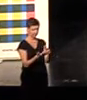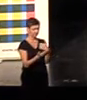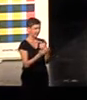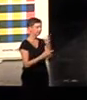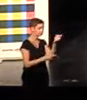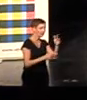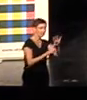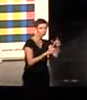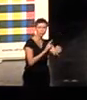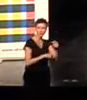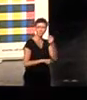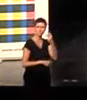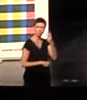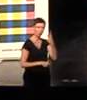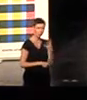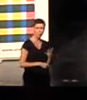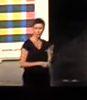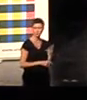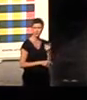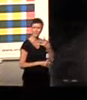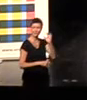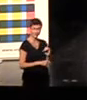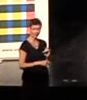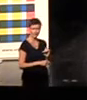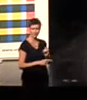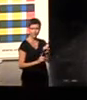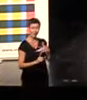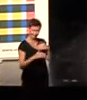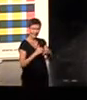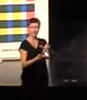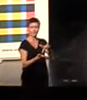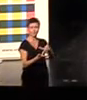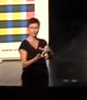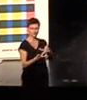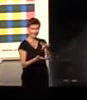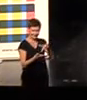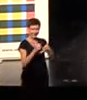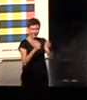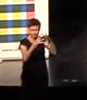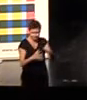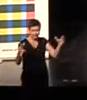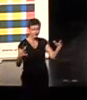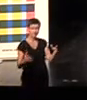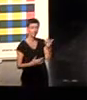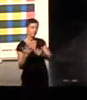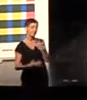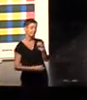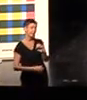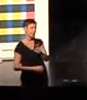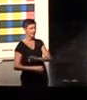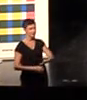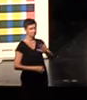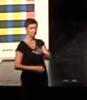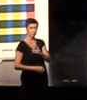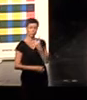quarters cities and grow bigger of zo in 1915 over olie dat